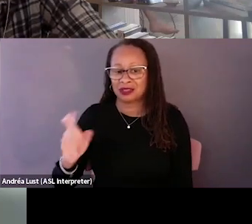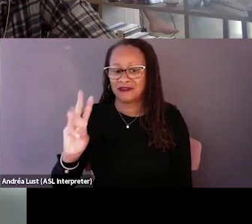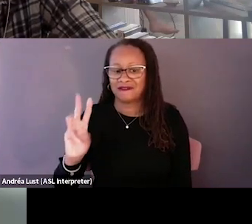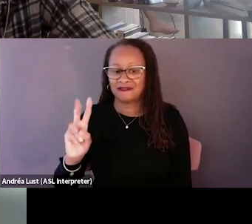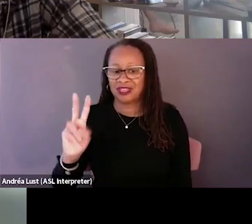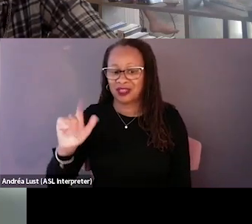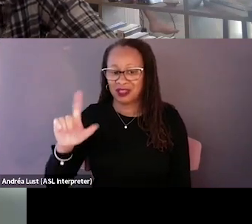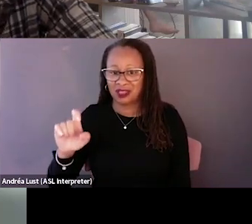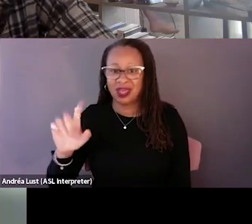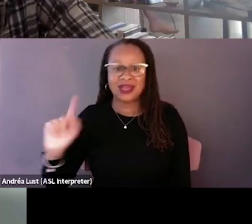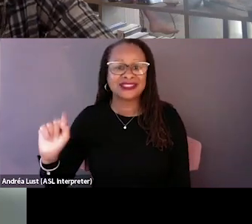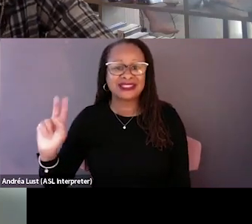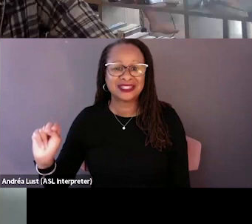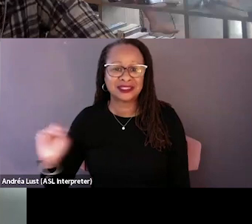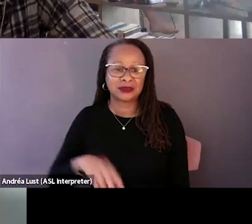Tennessee,